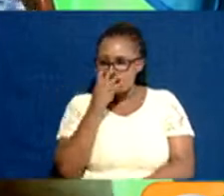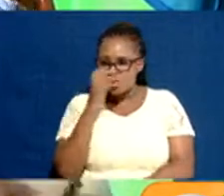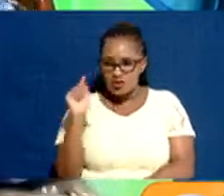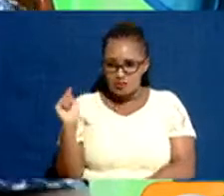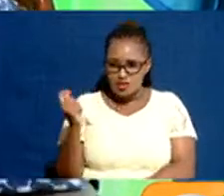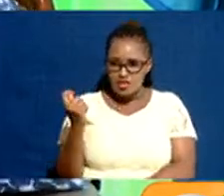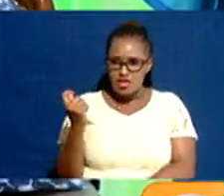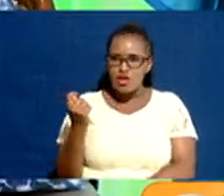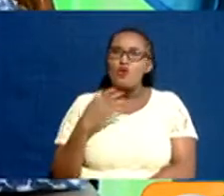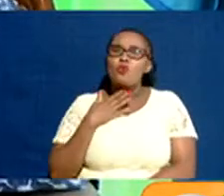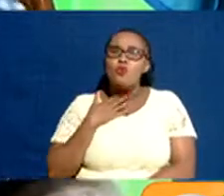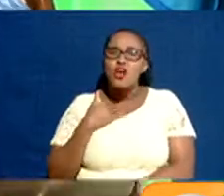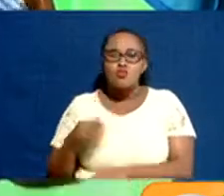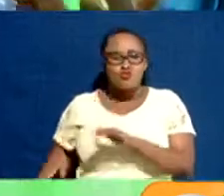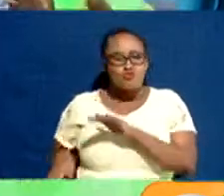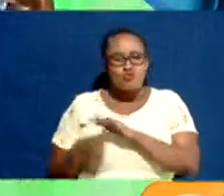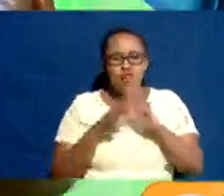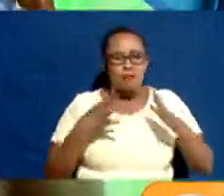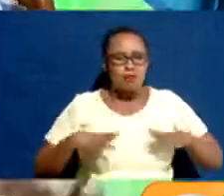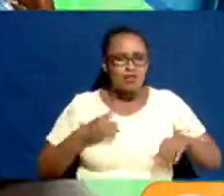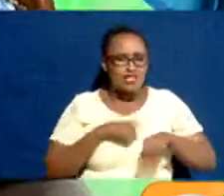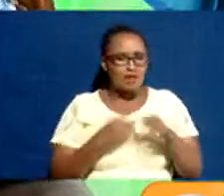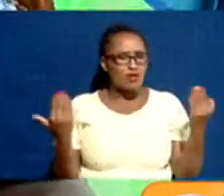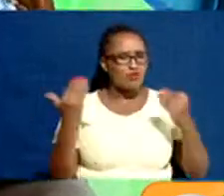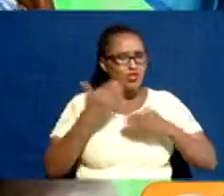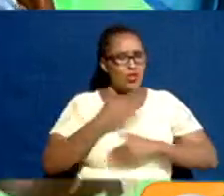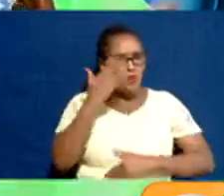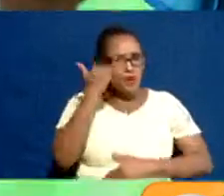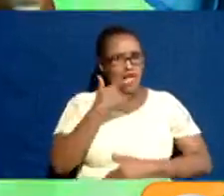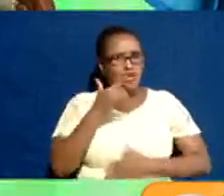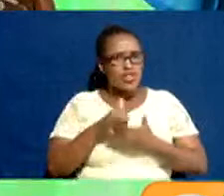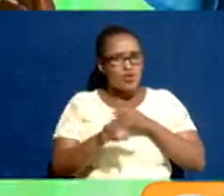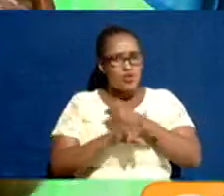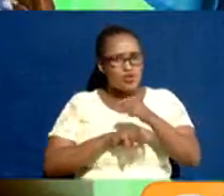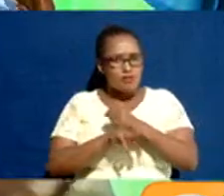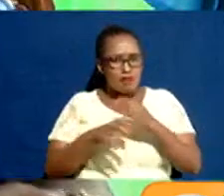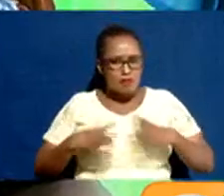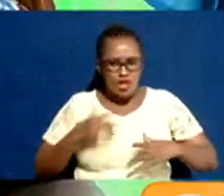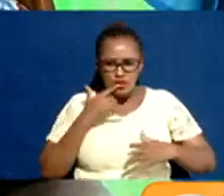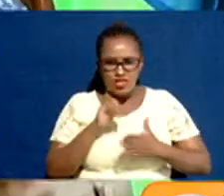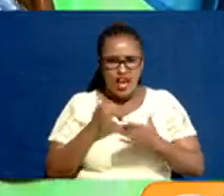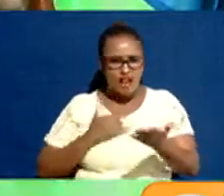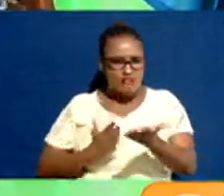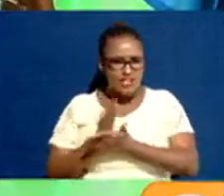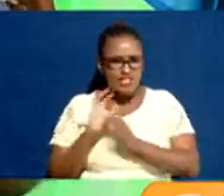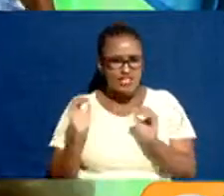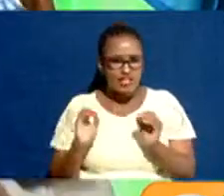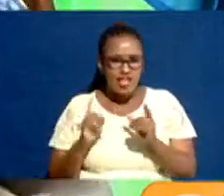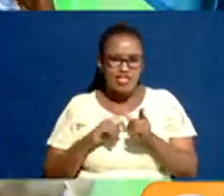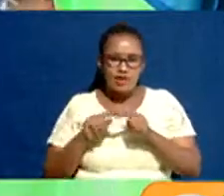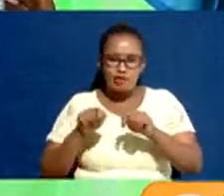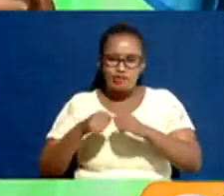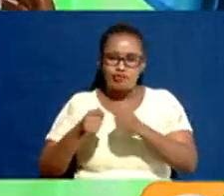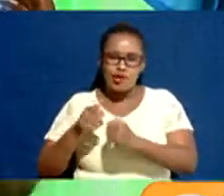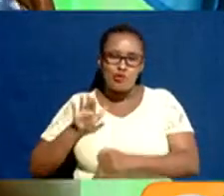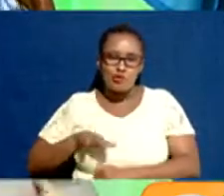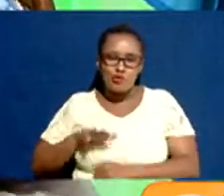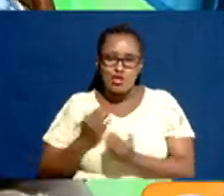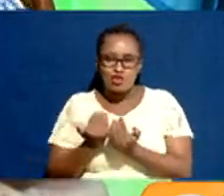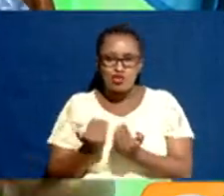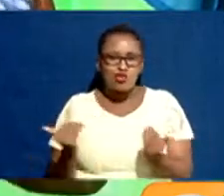do you want to evict people at night? So that you steal their property, so that there is no accountability. You rape women, you rape